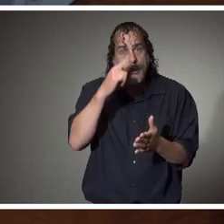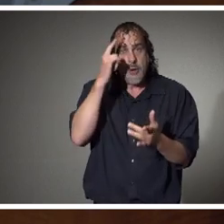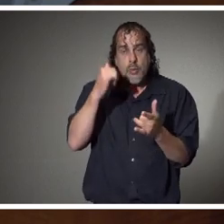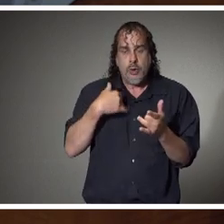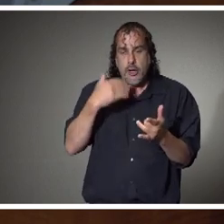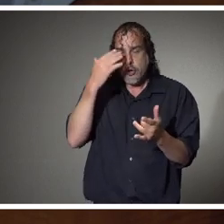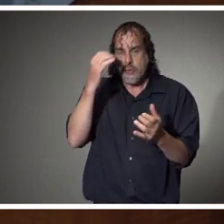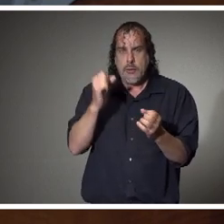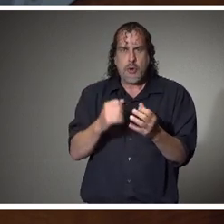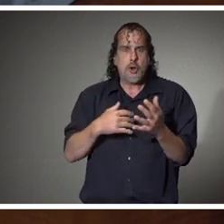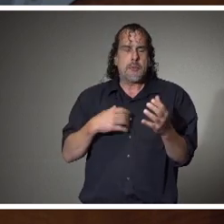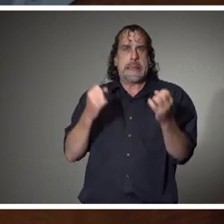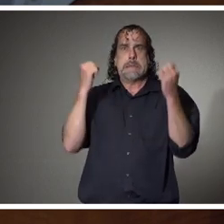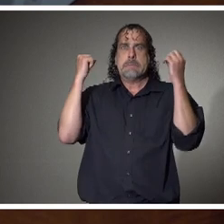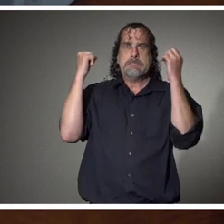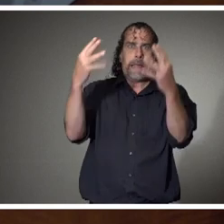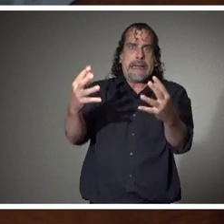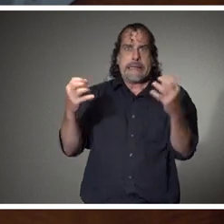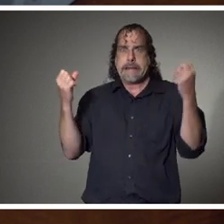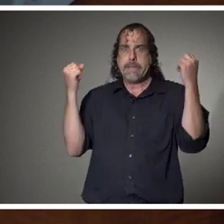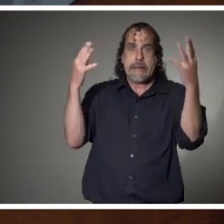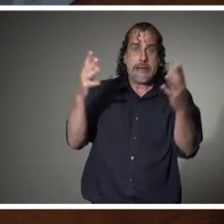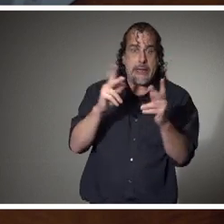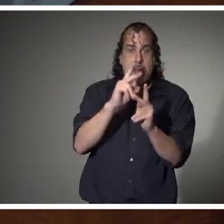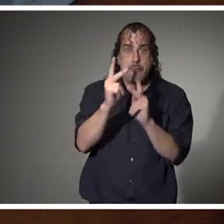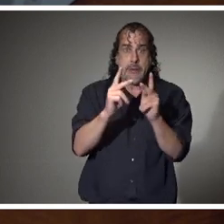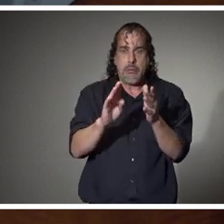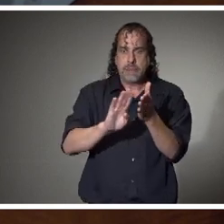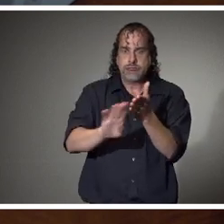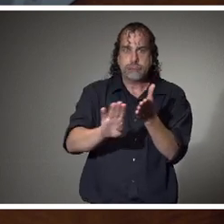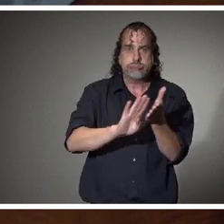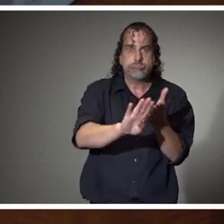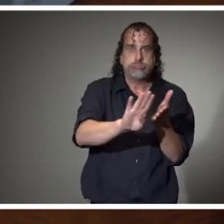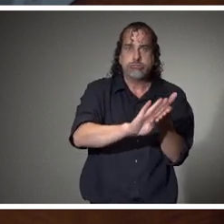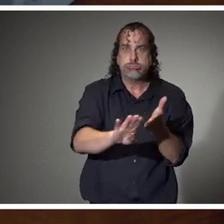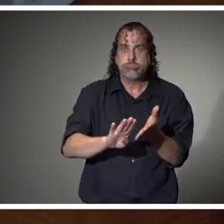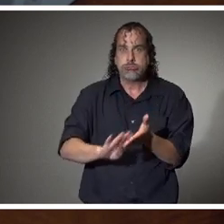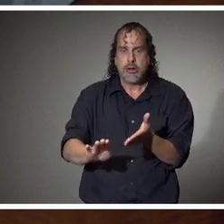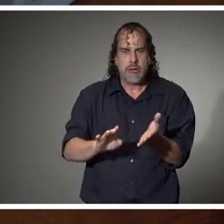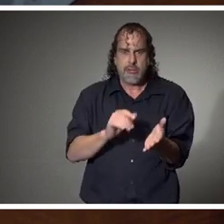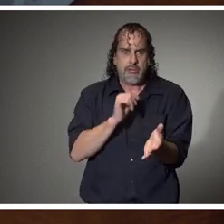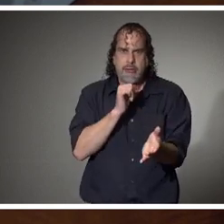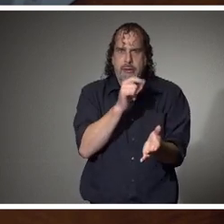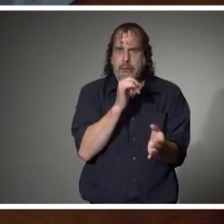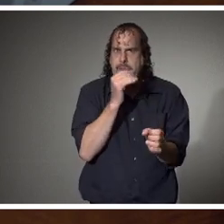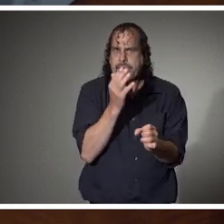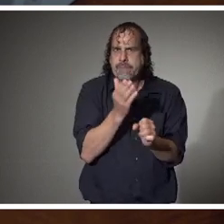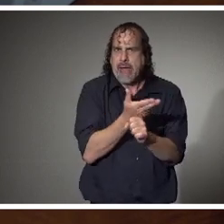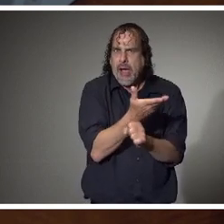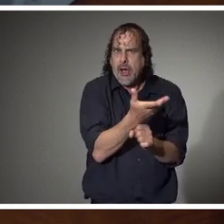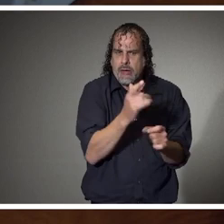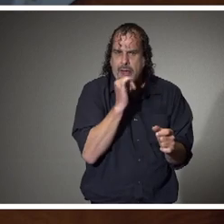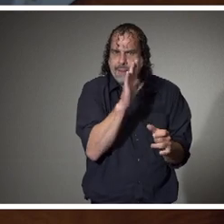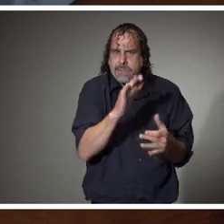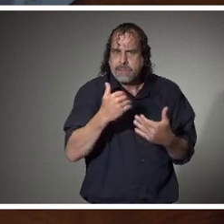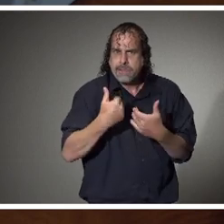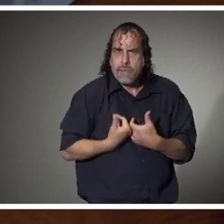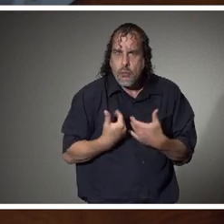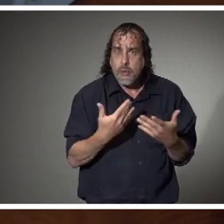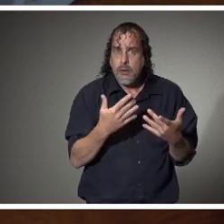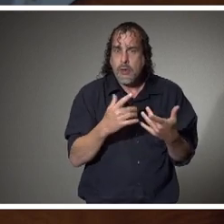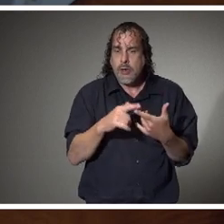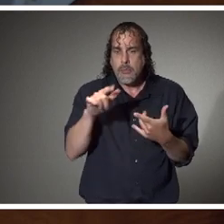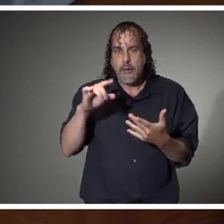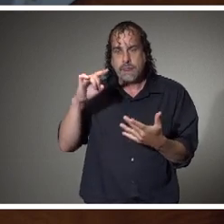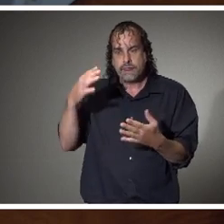of thousands of Mississippians that were going to be let go through no fault of their own because of the government taking